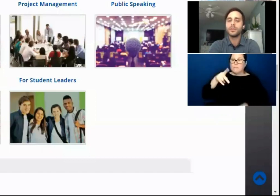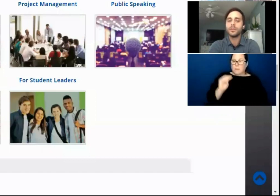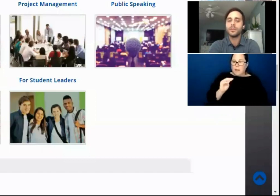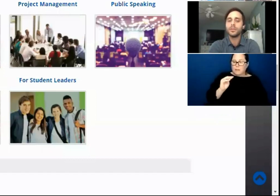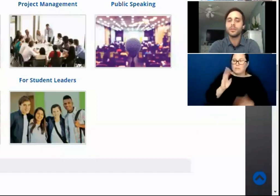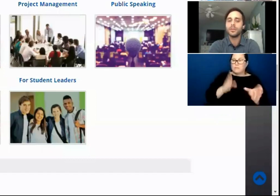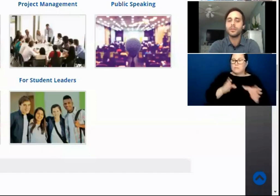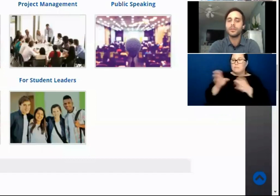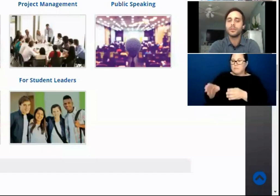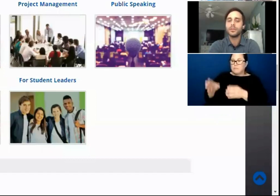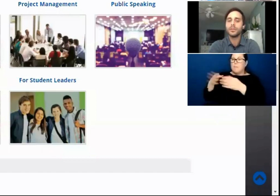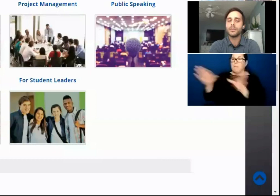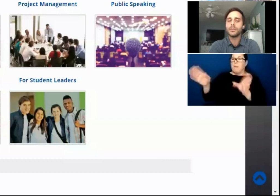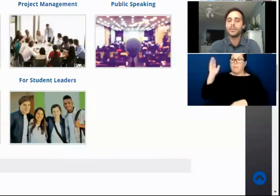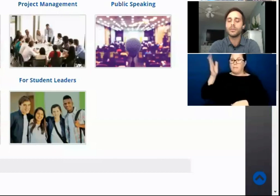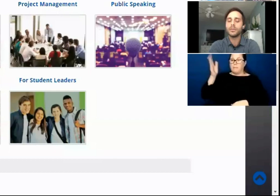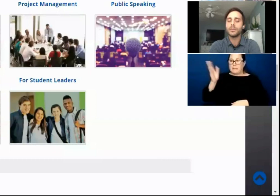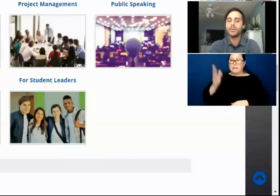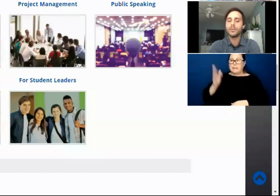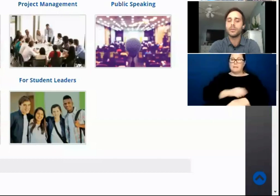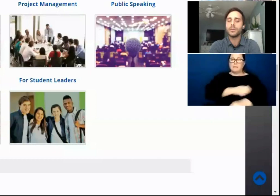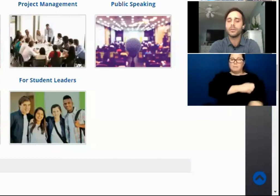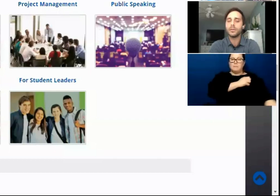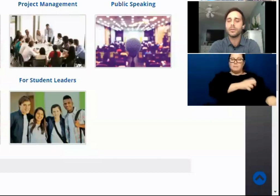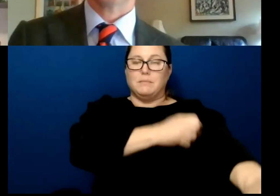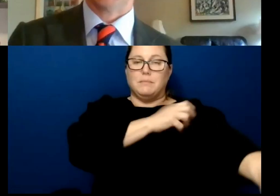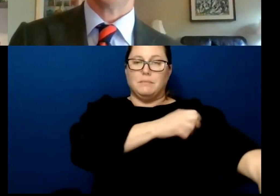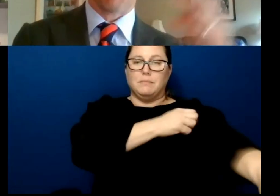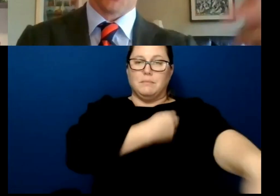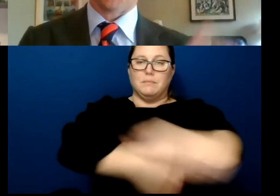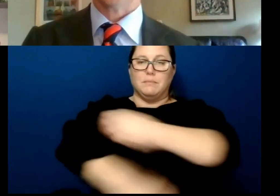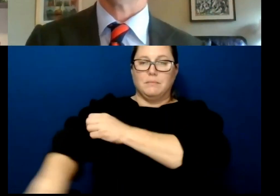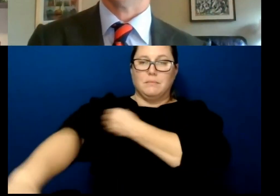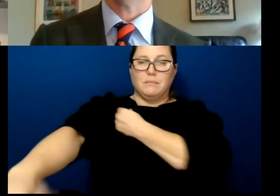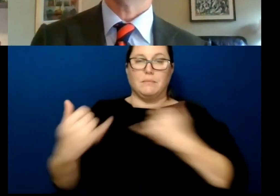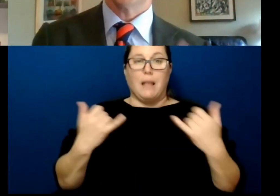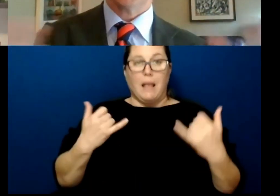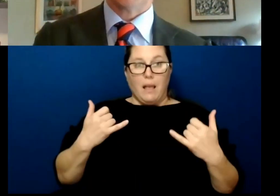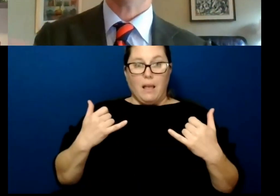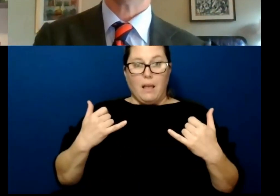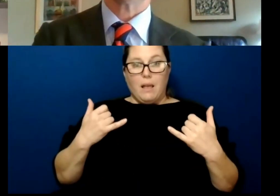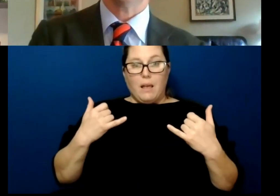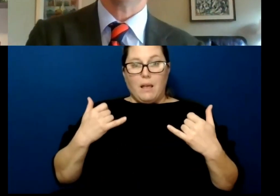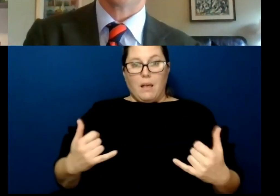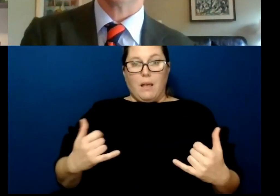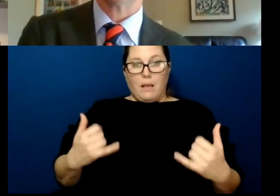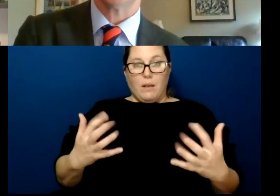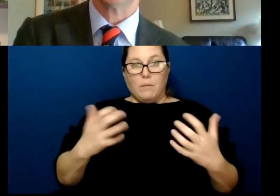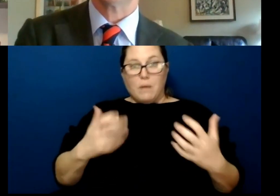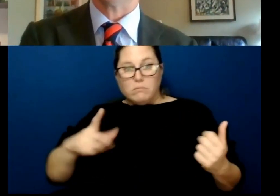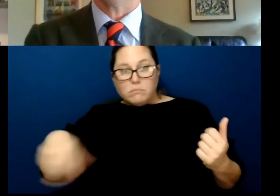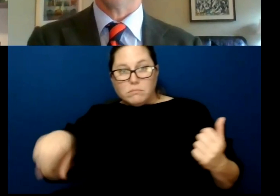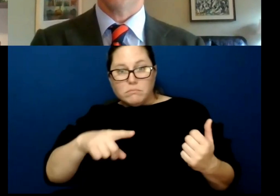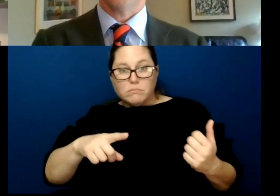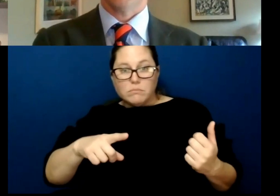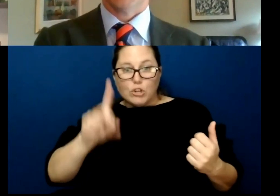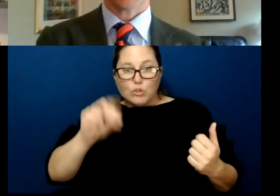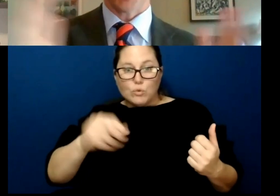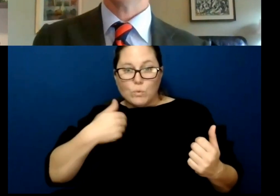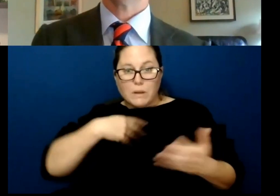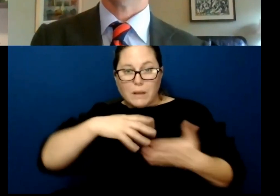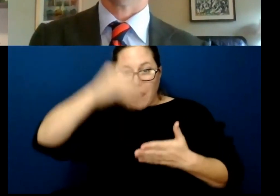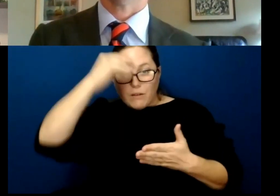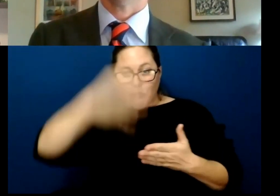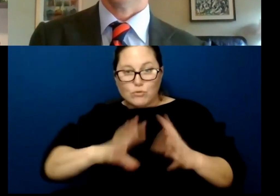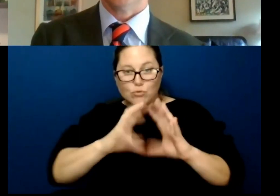communication. Let me hop out of here. And I want to ask the group, as you put your questions in, do we have any student organizations here?